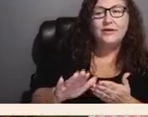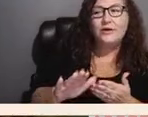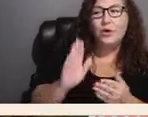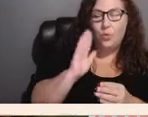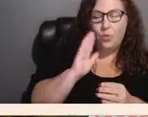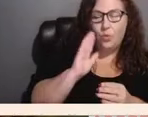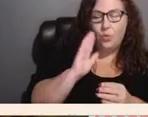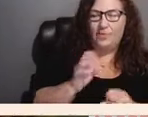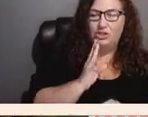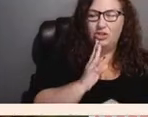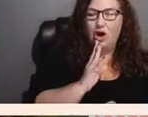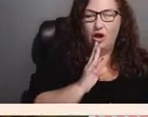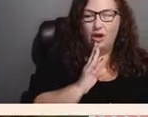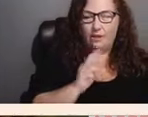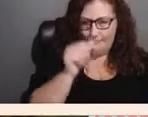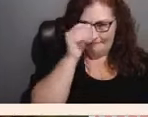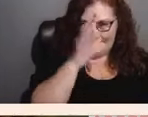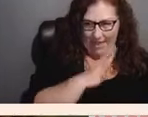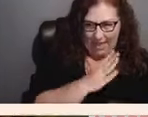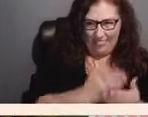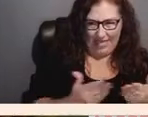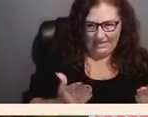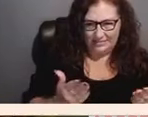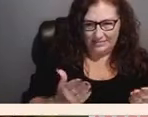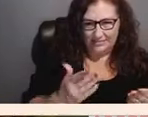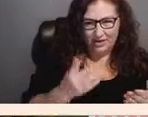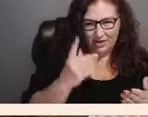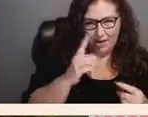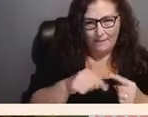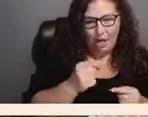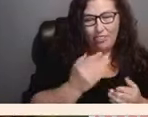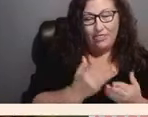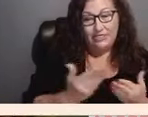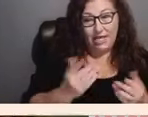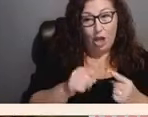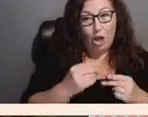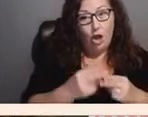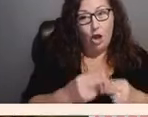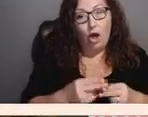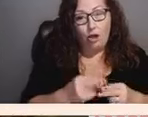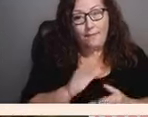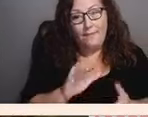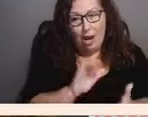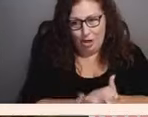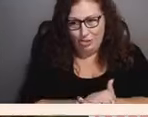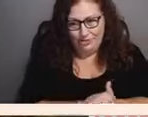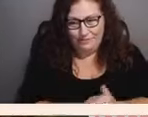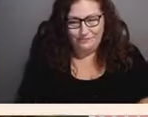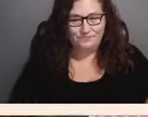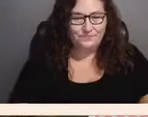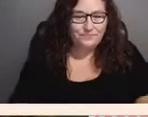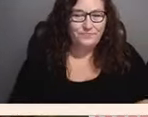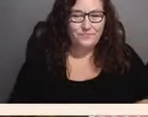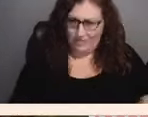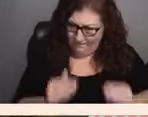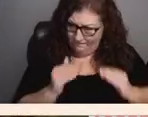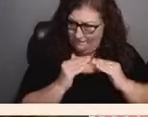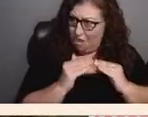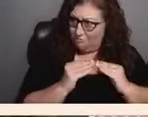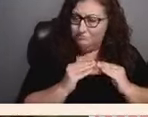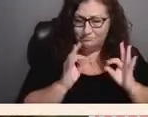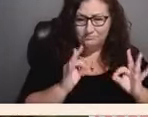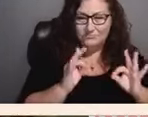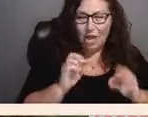talk man things about this thing called marriage. Fair enough?